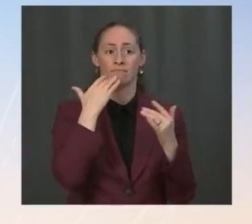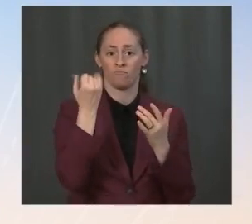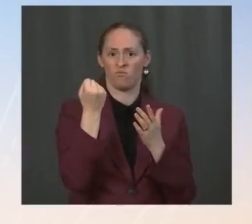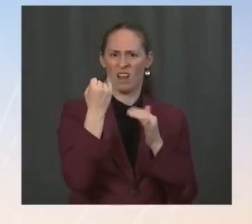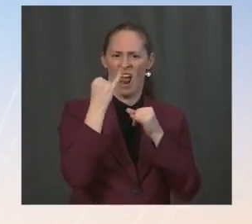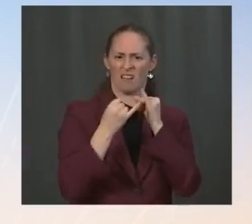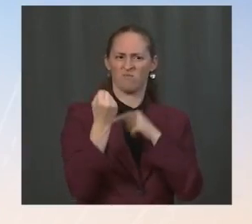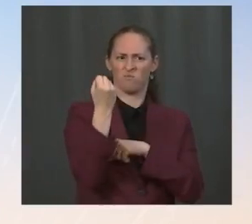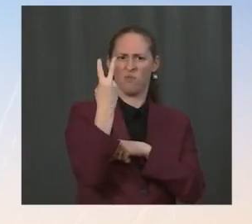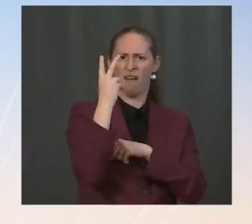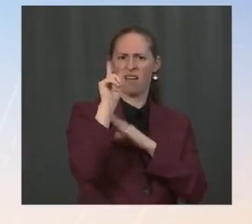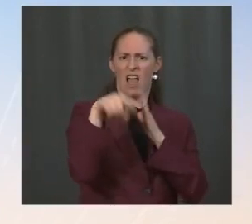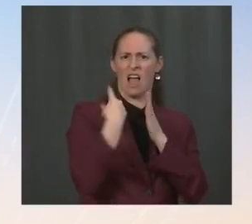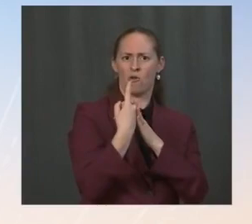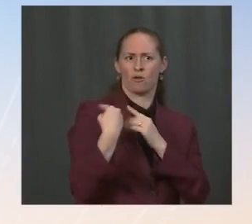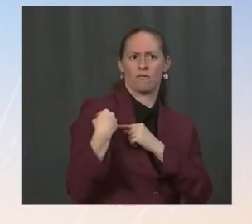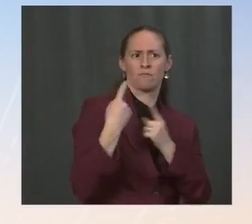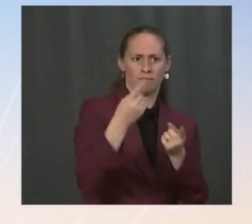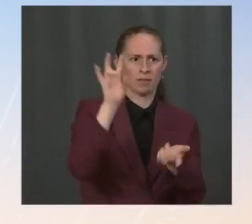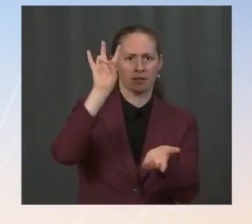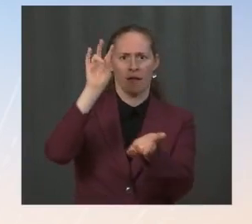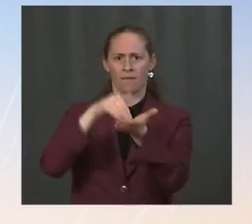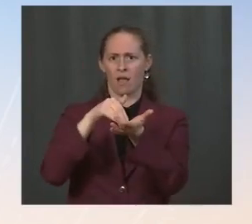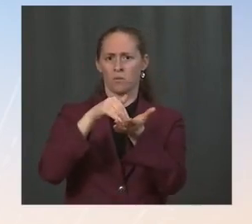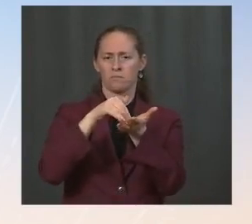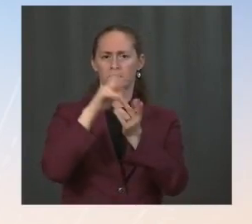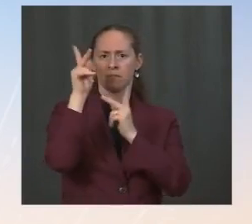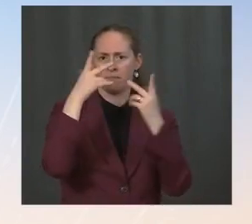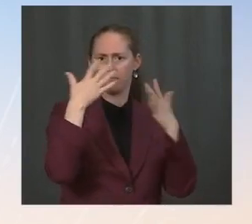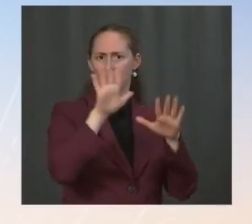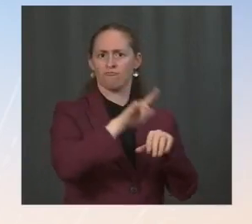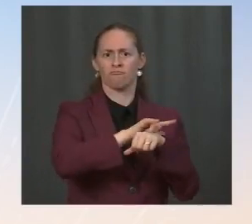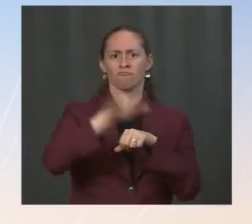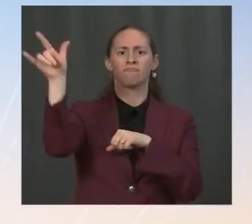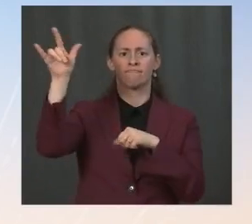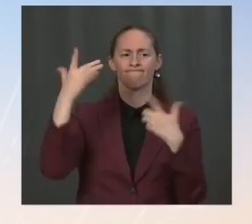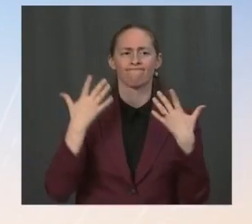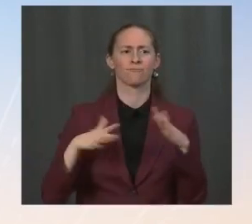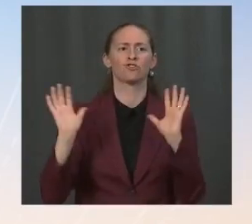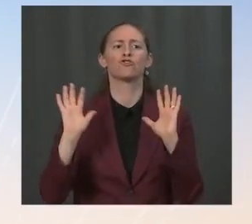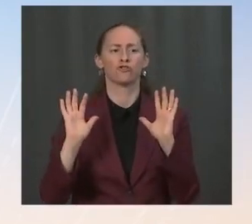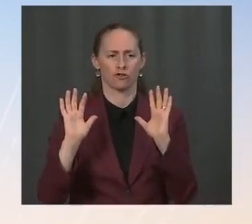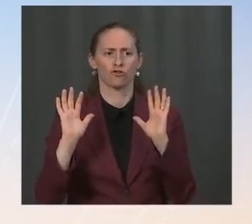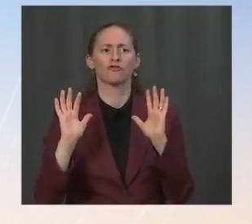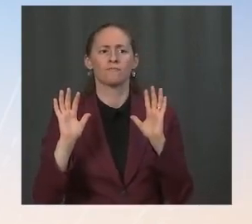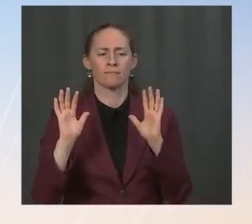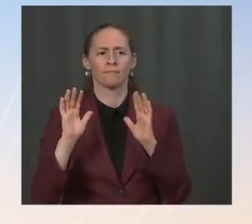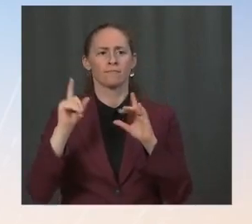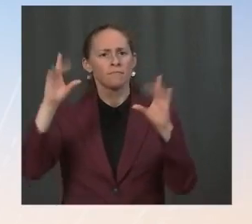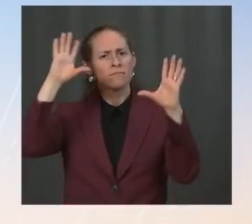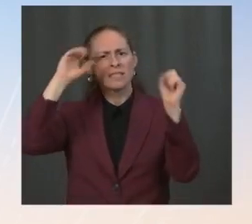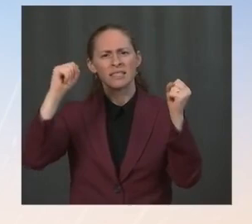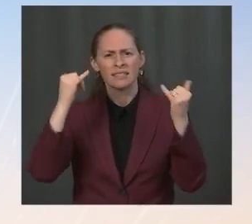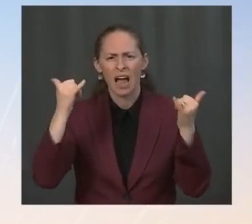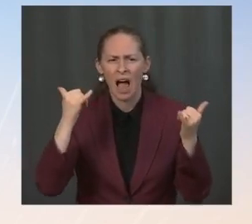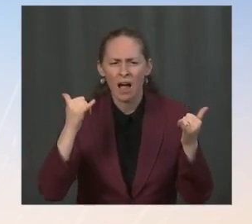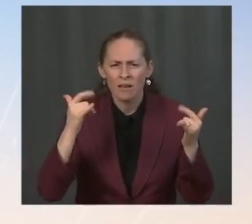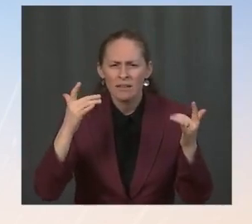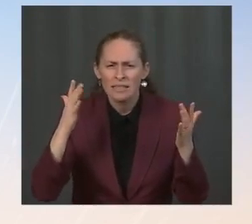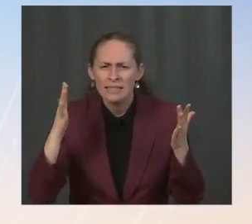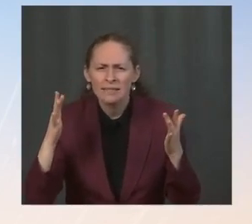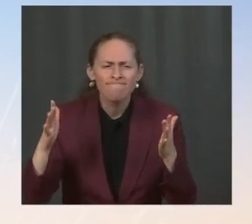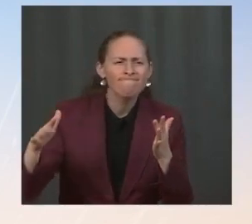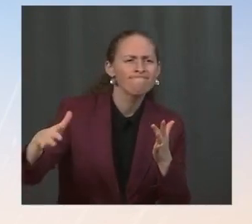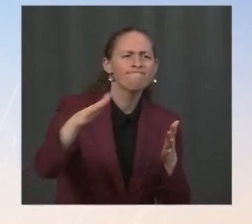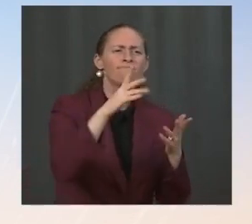include members from coalition partners, and we're working now, and this is one of the pieces the president's been focused on, is getting as many people out and onto